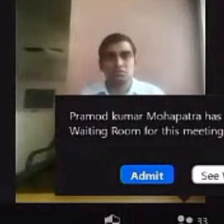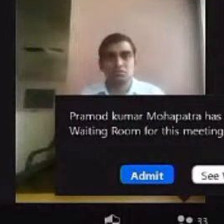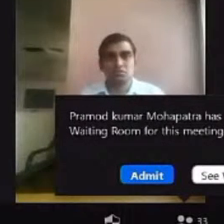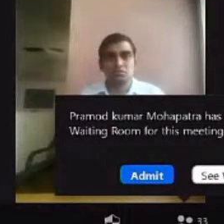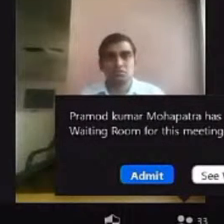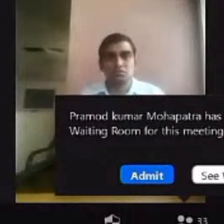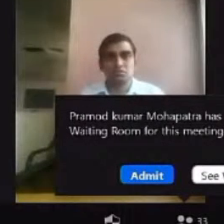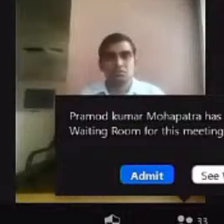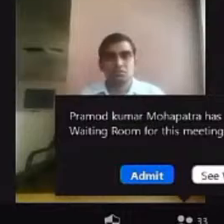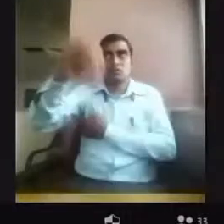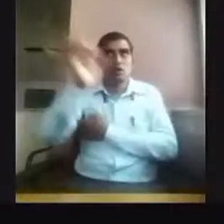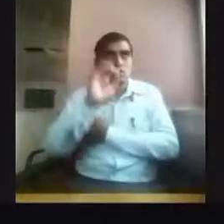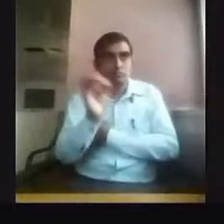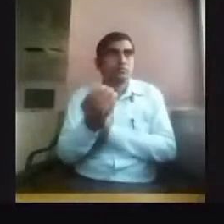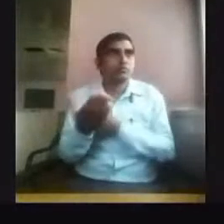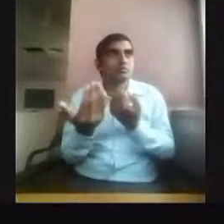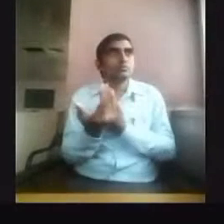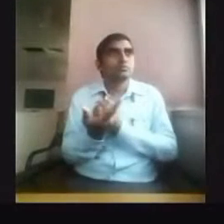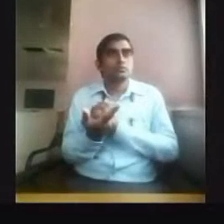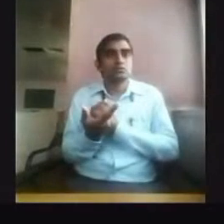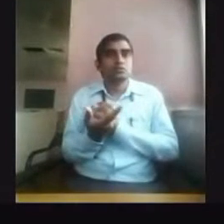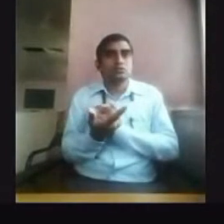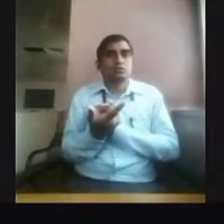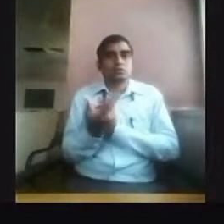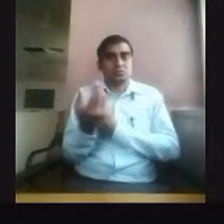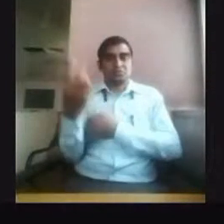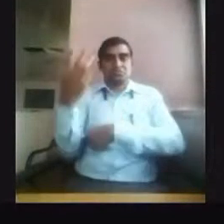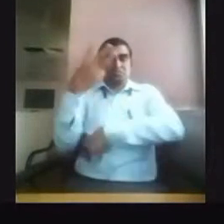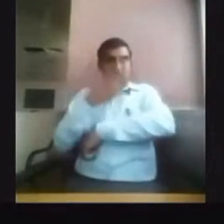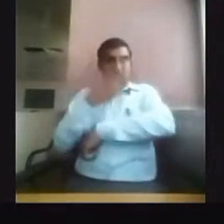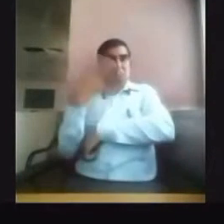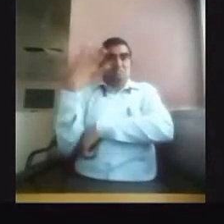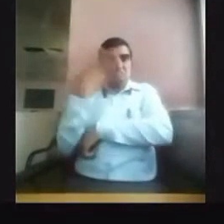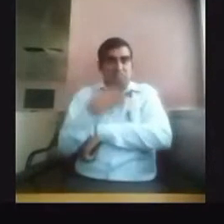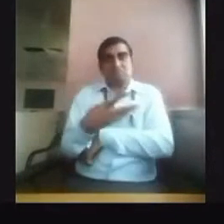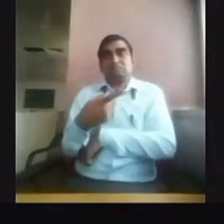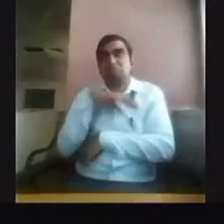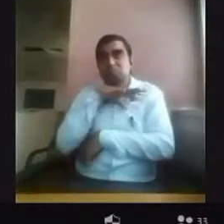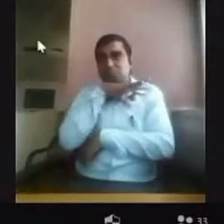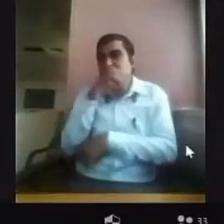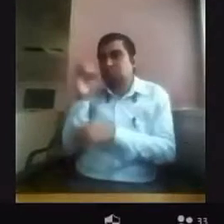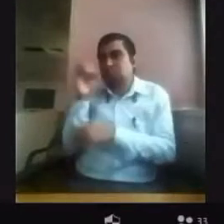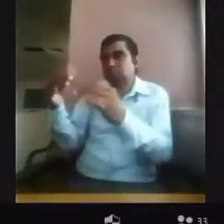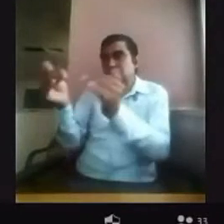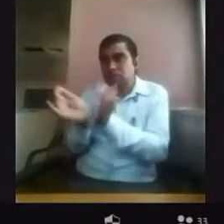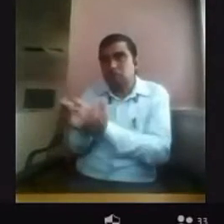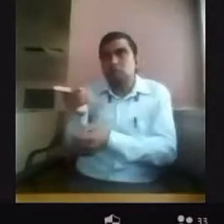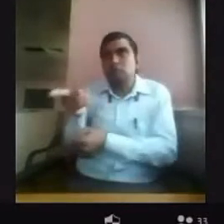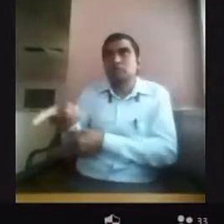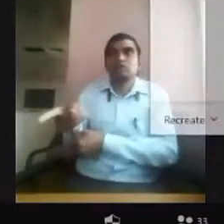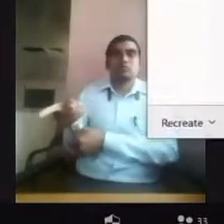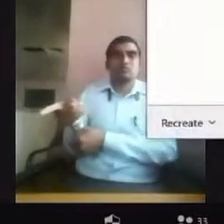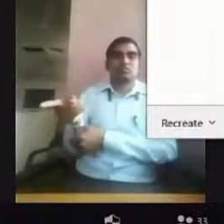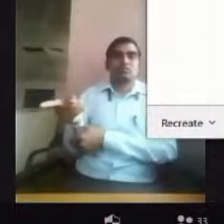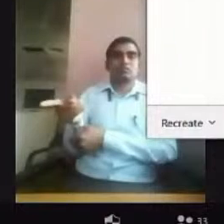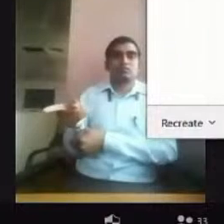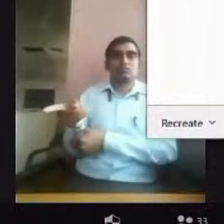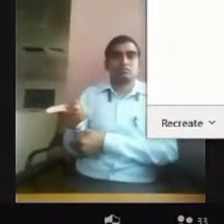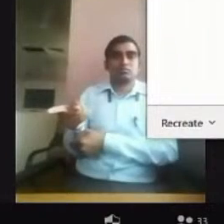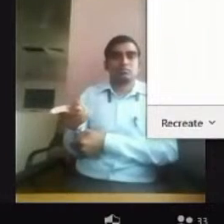And she has two children who are young, and she cannot send them outside, and there is a lot of garbage that's left in her